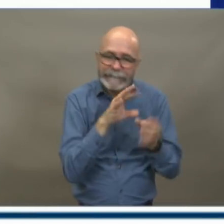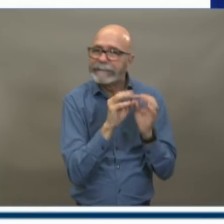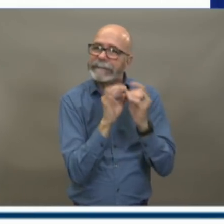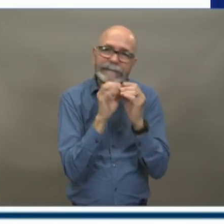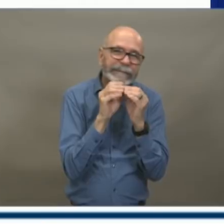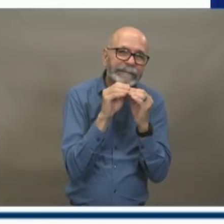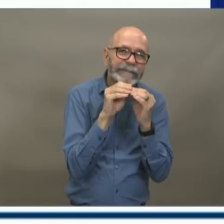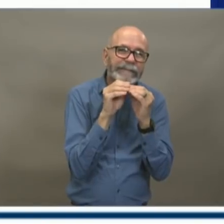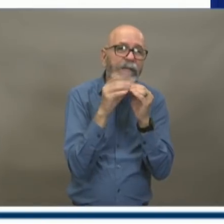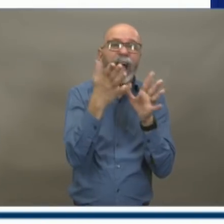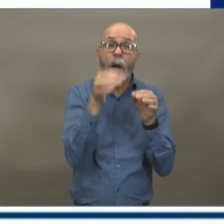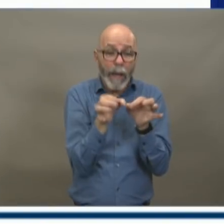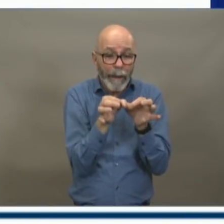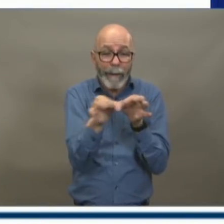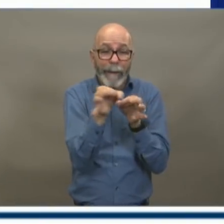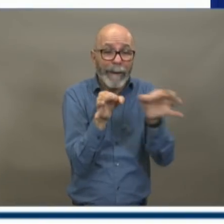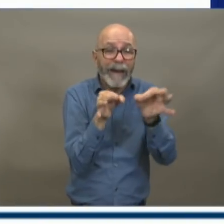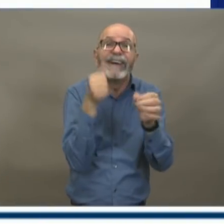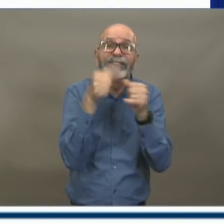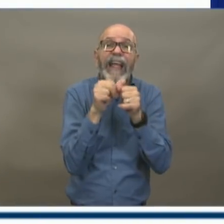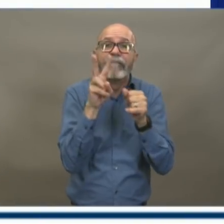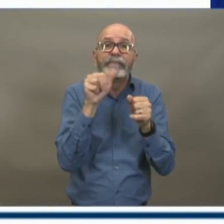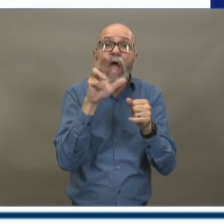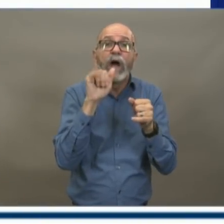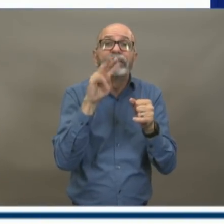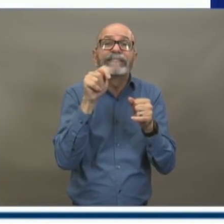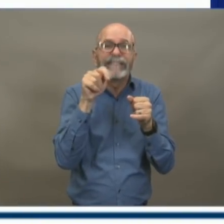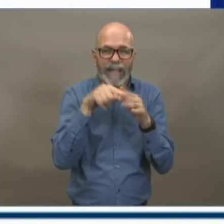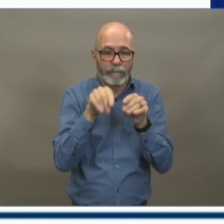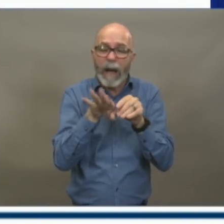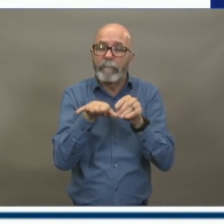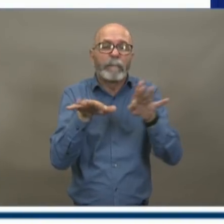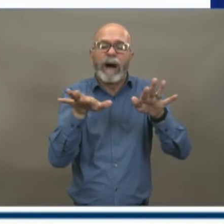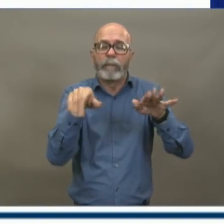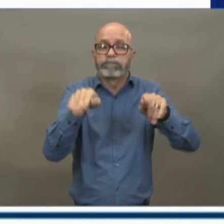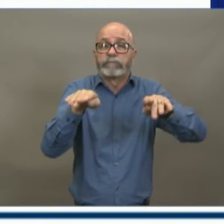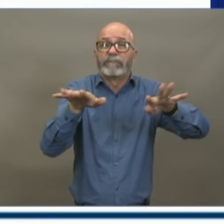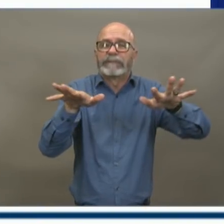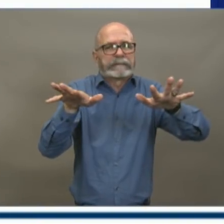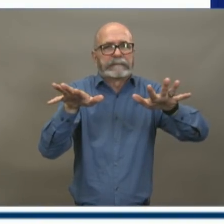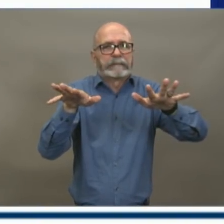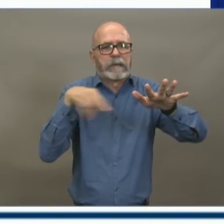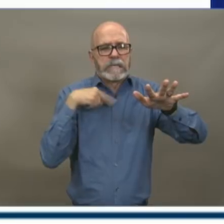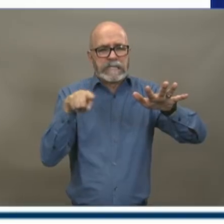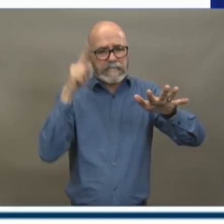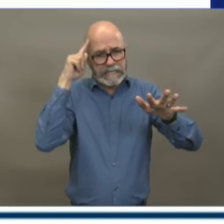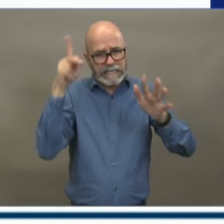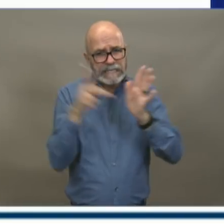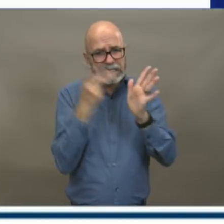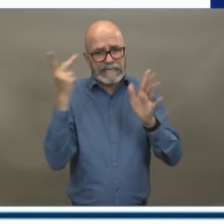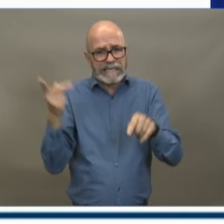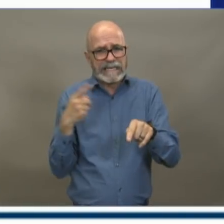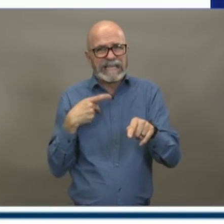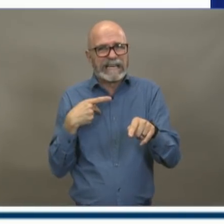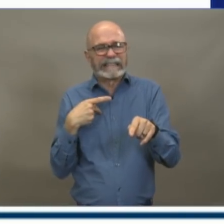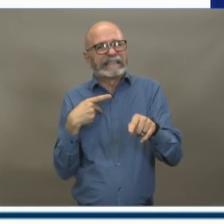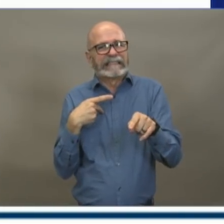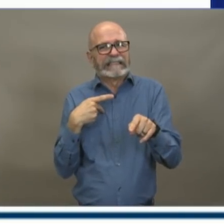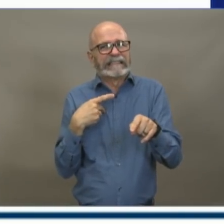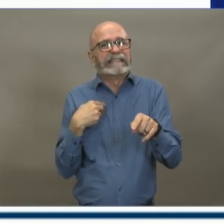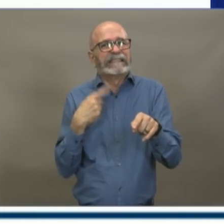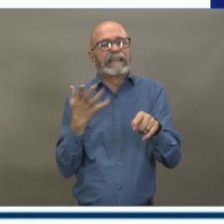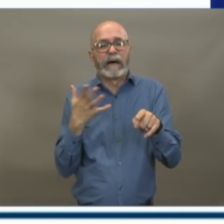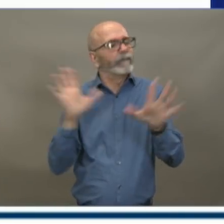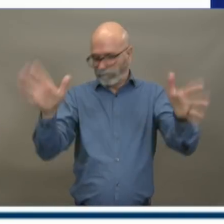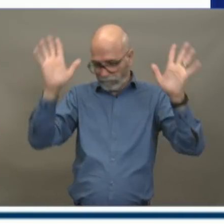making its way into this province, thankfully we believe we've controlled it, but it is not something that we can ignore. It